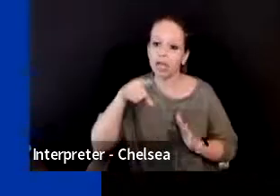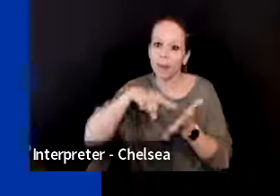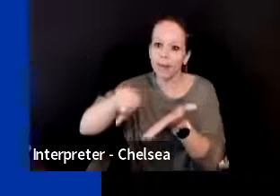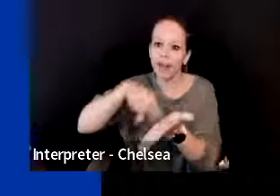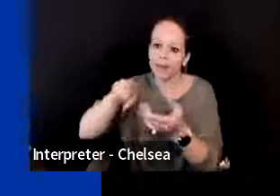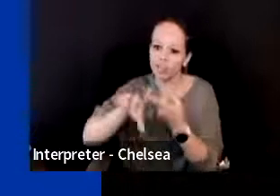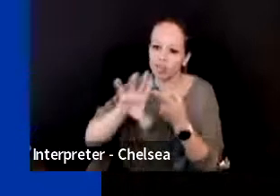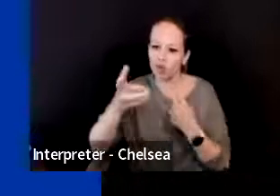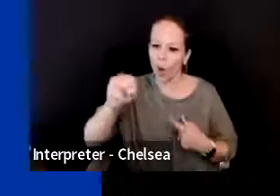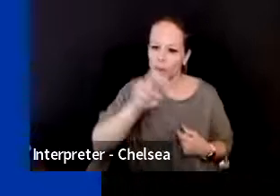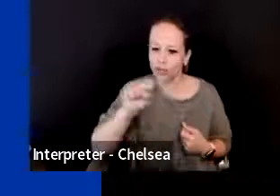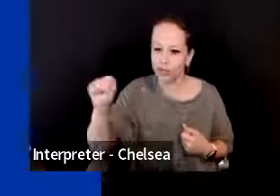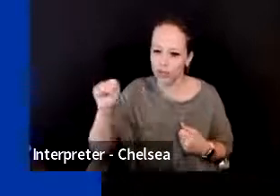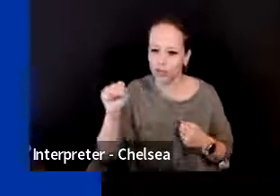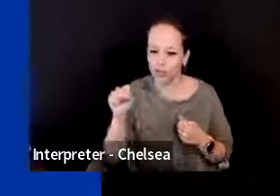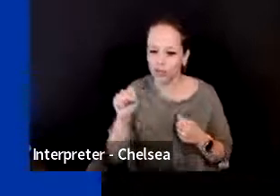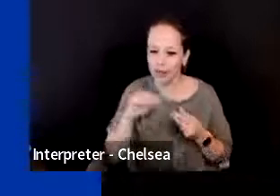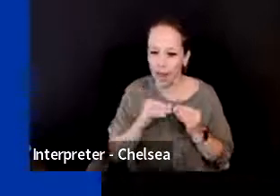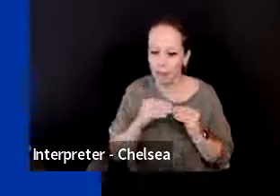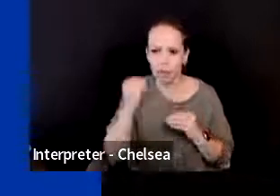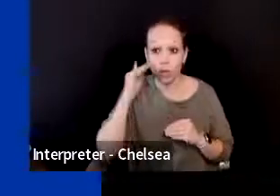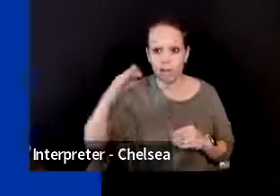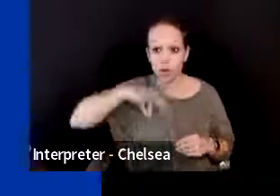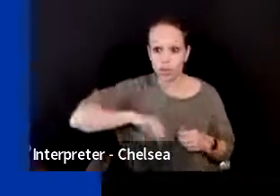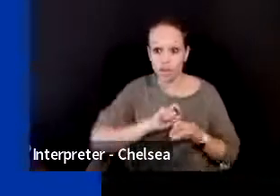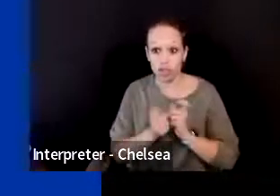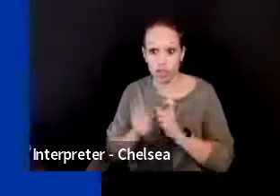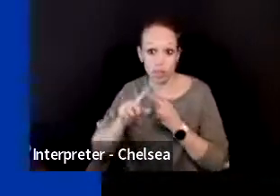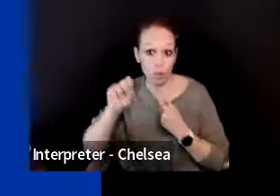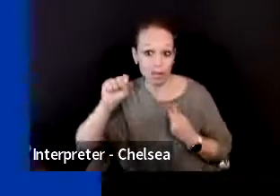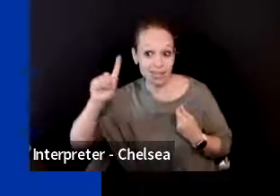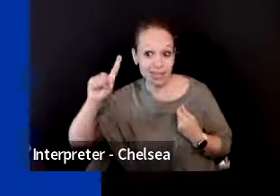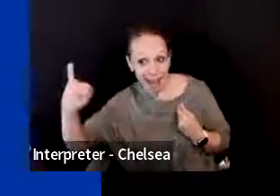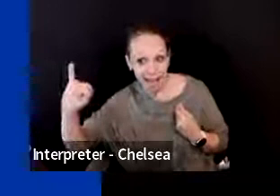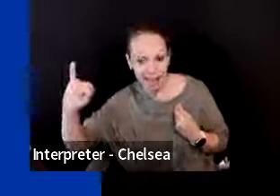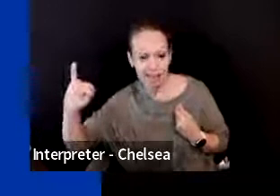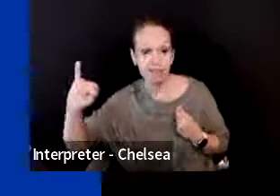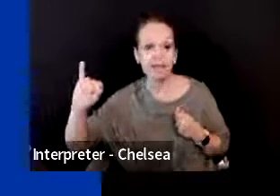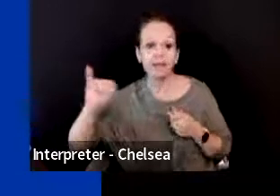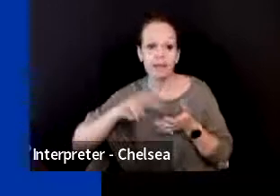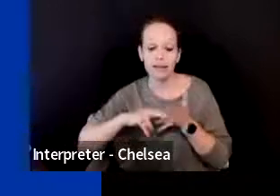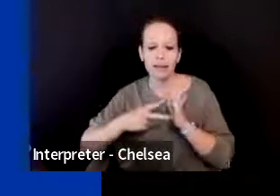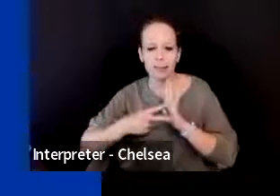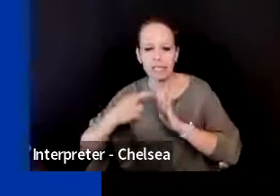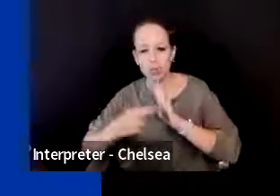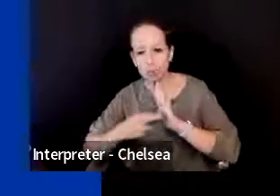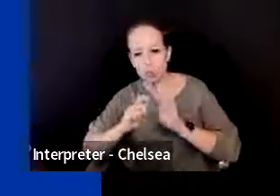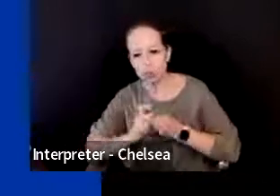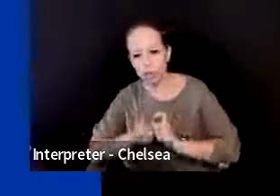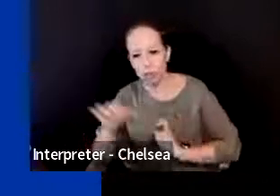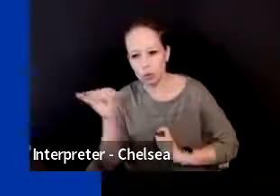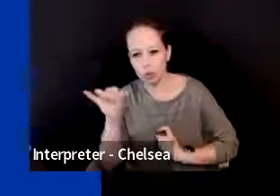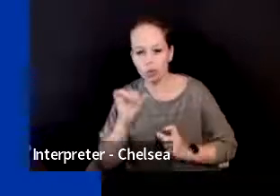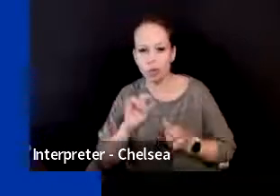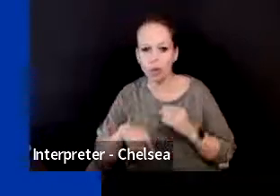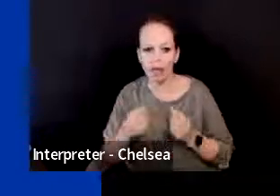number. So if your benefit changes to Social Security disability insurance, the rules are a bit different about how